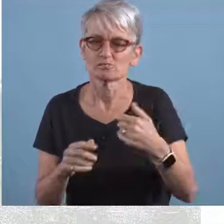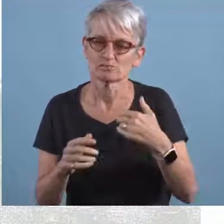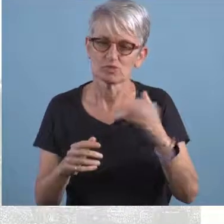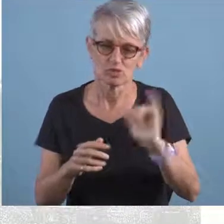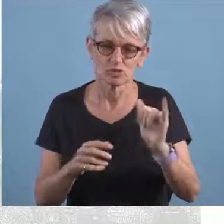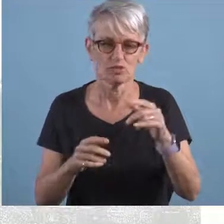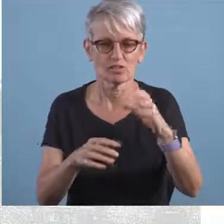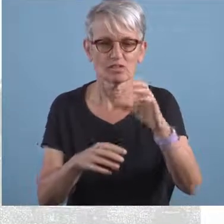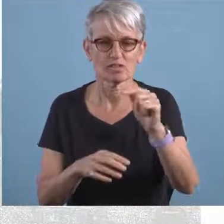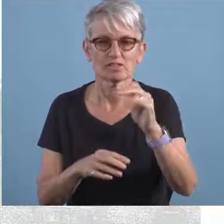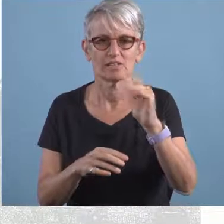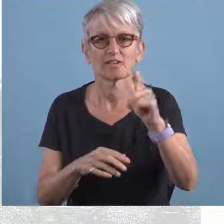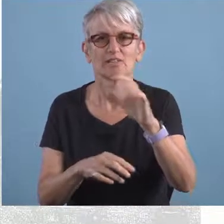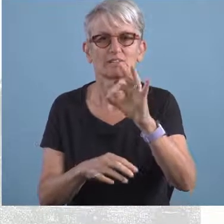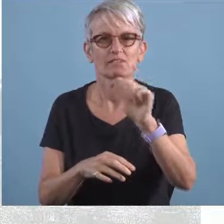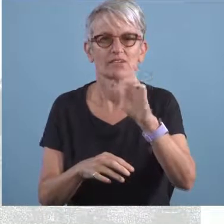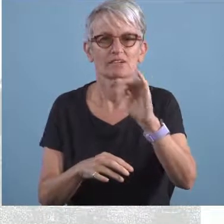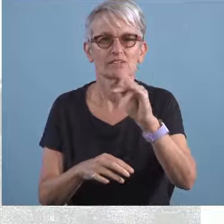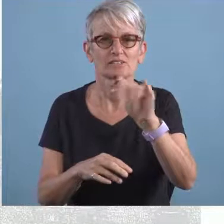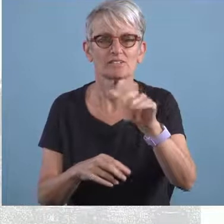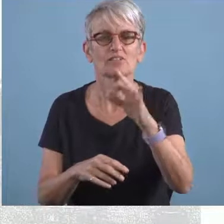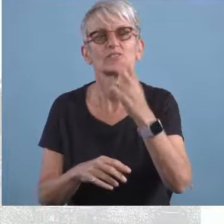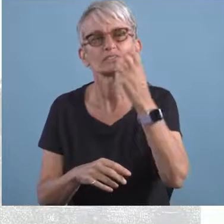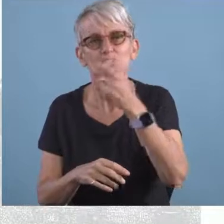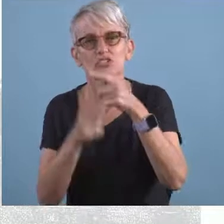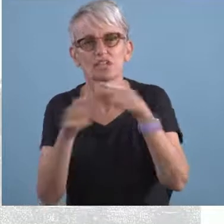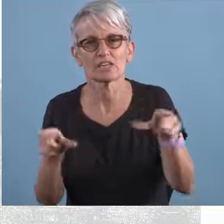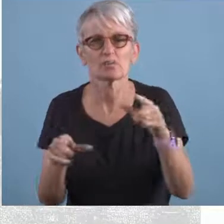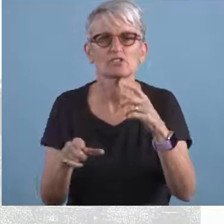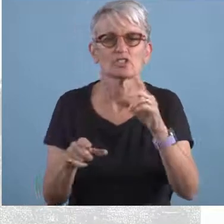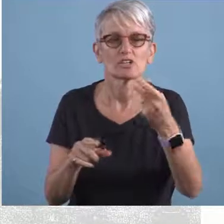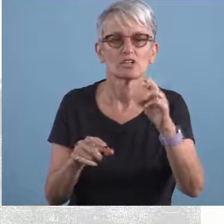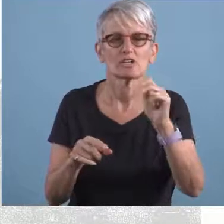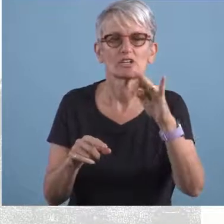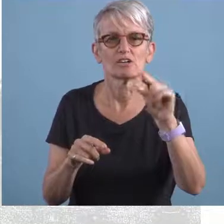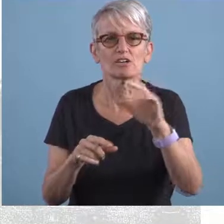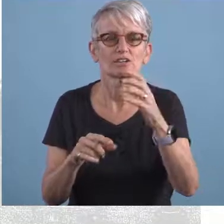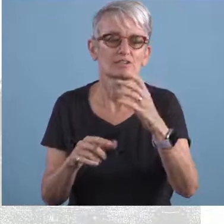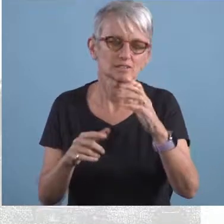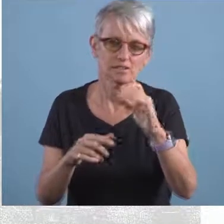in the clinical faculty of speech, language, hearing clinics at the University of Colorado.